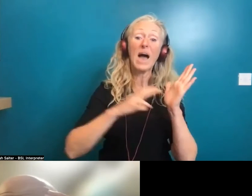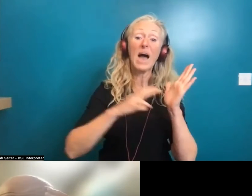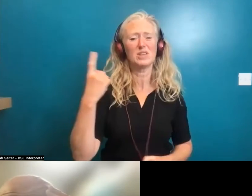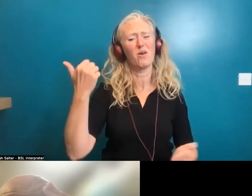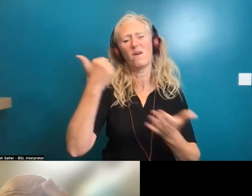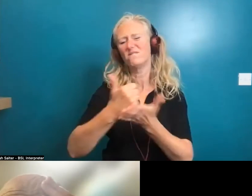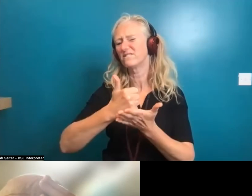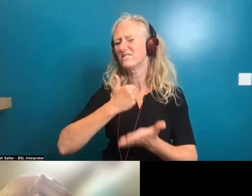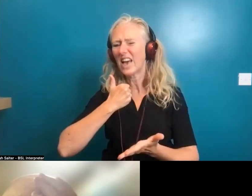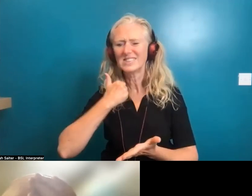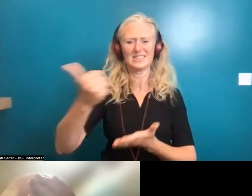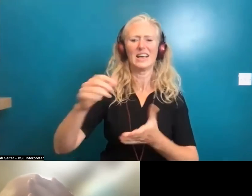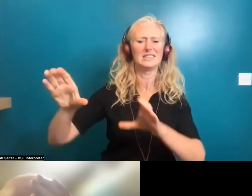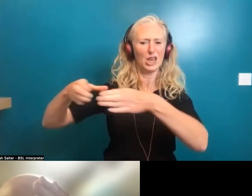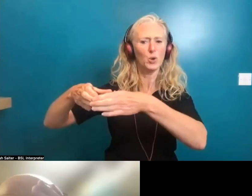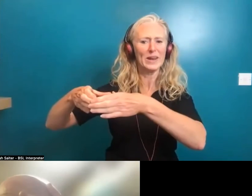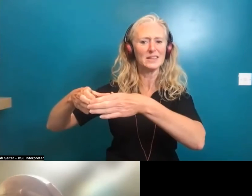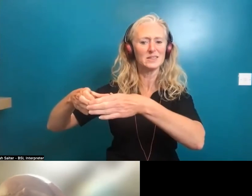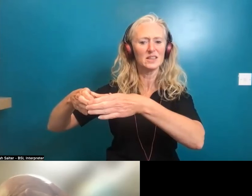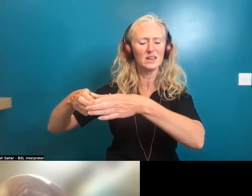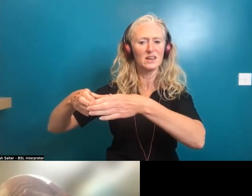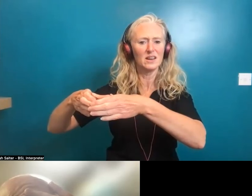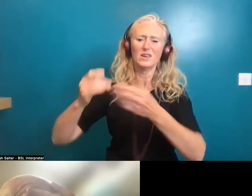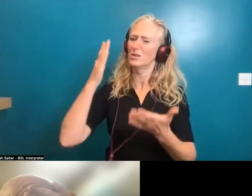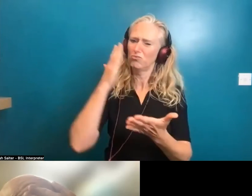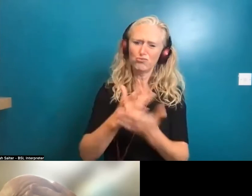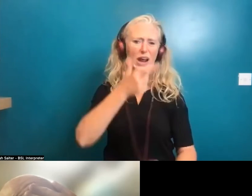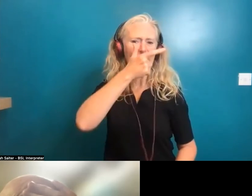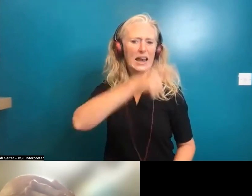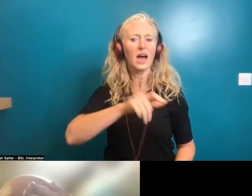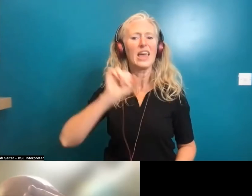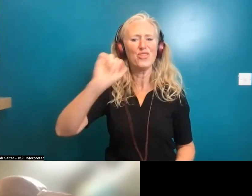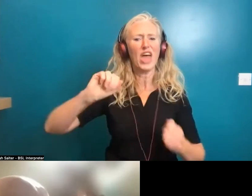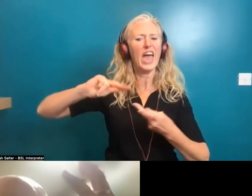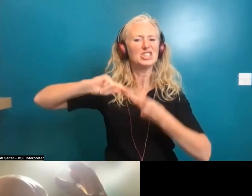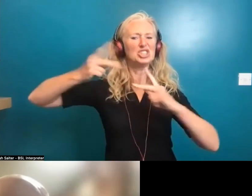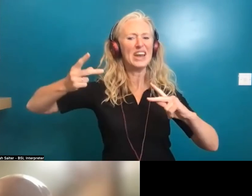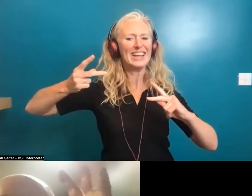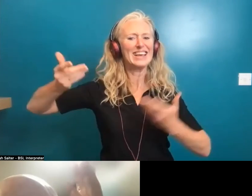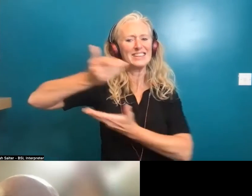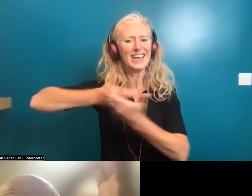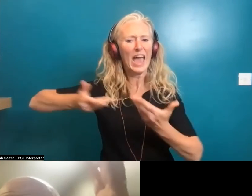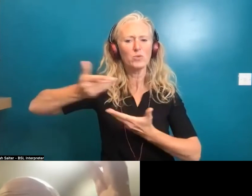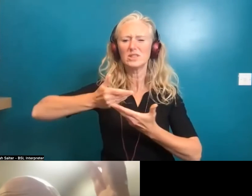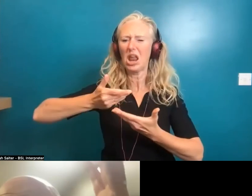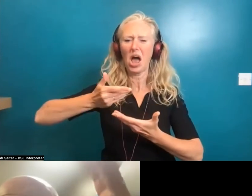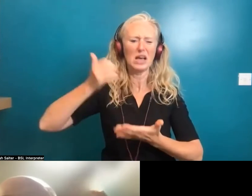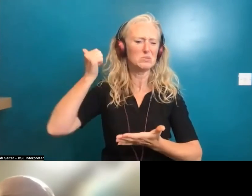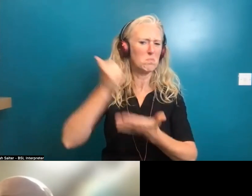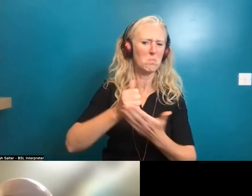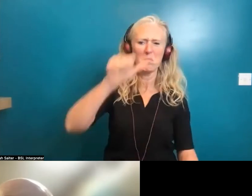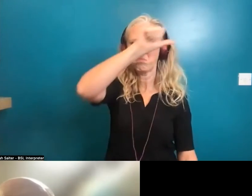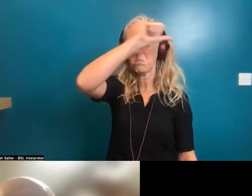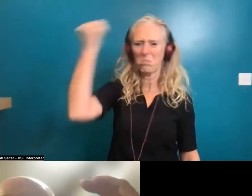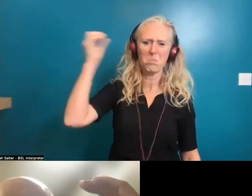unit. They're incredibly lucky. Their genetics counsellor is a legend. They've got some amazing clinicians there. I